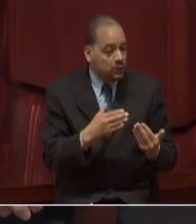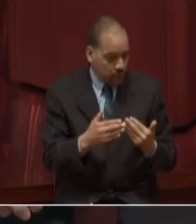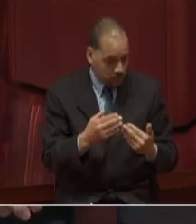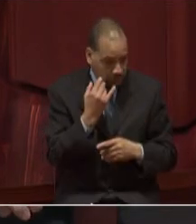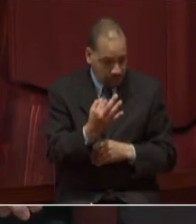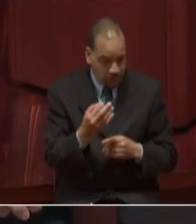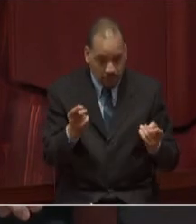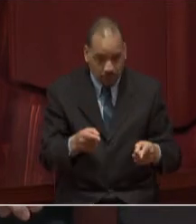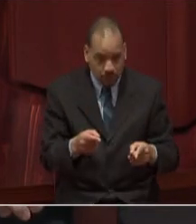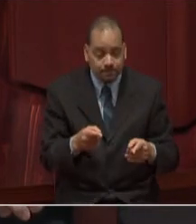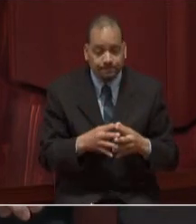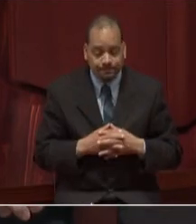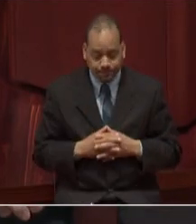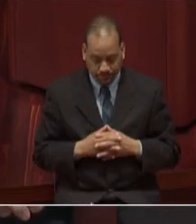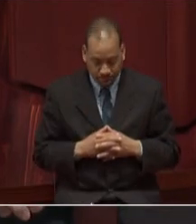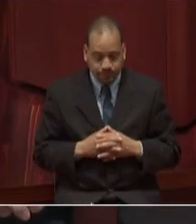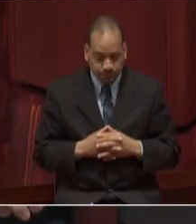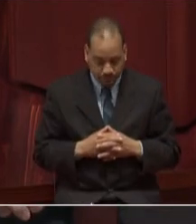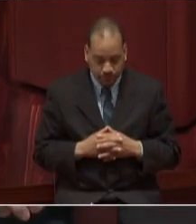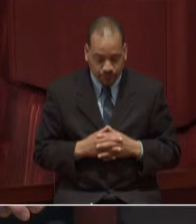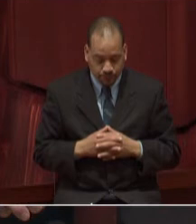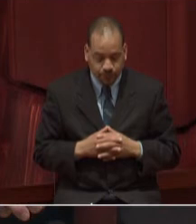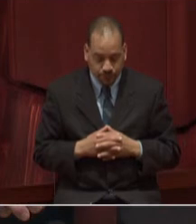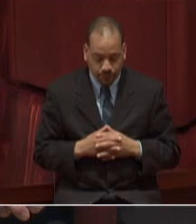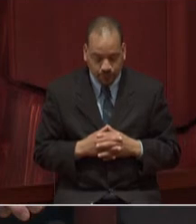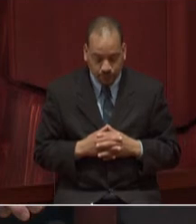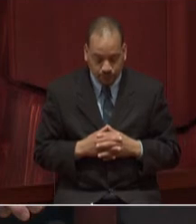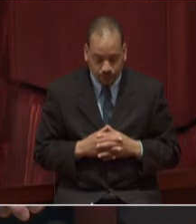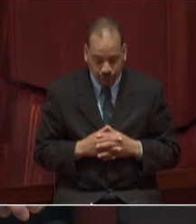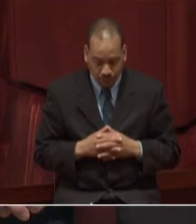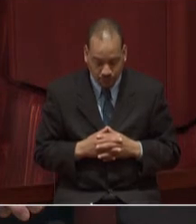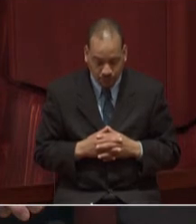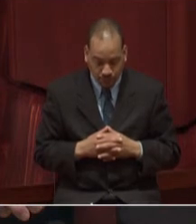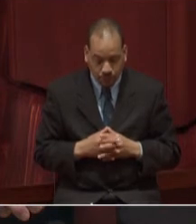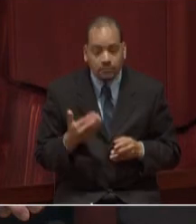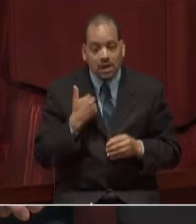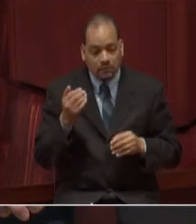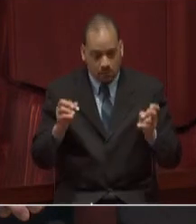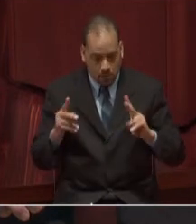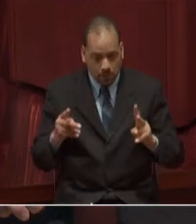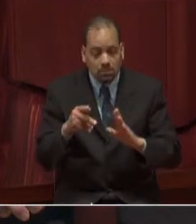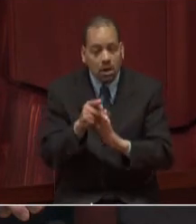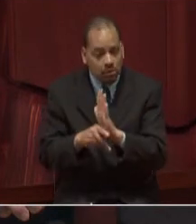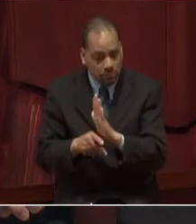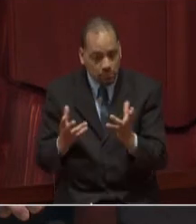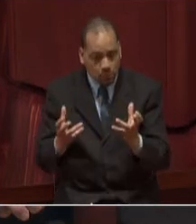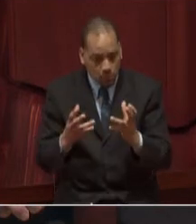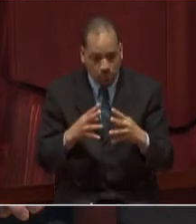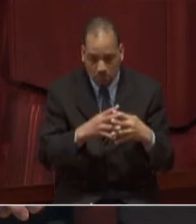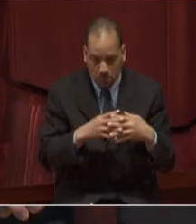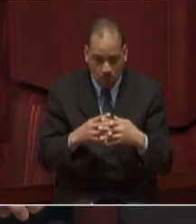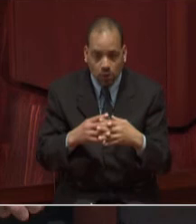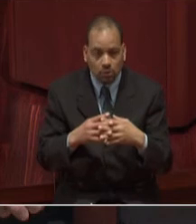in a profoundly new direction of any piece of public policy that is vulnerable